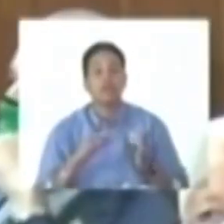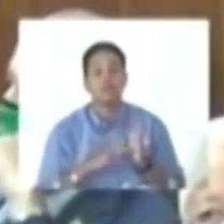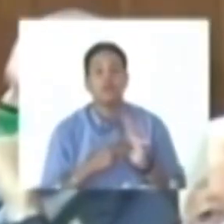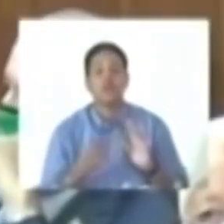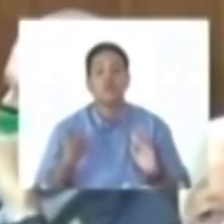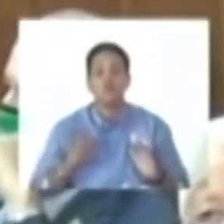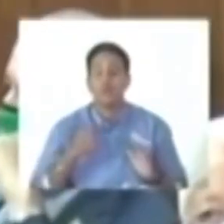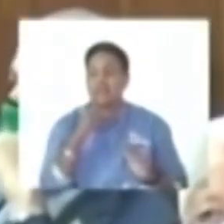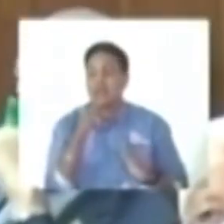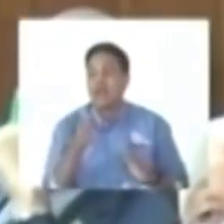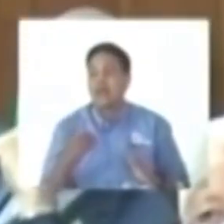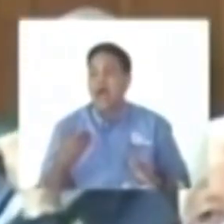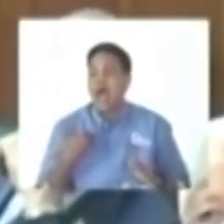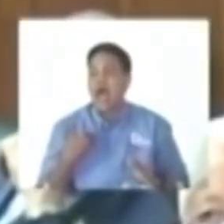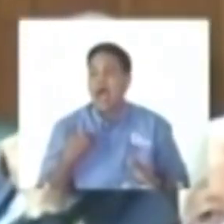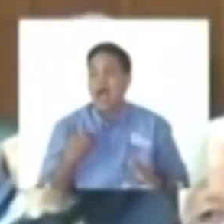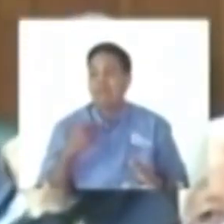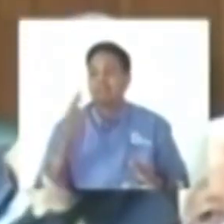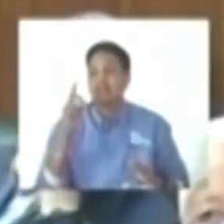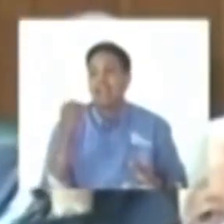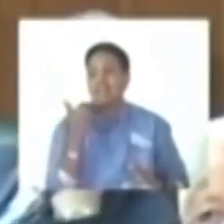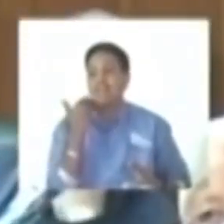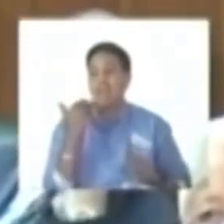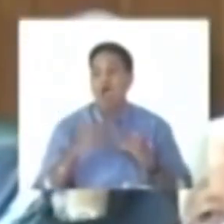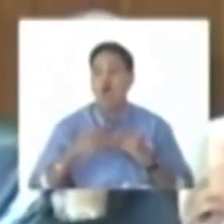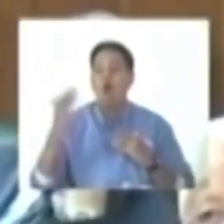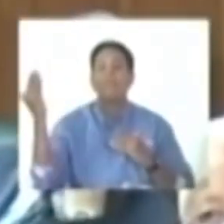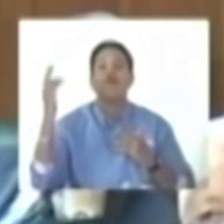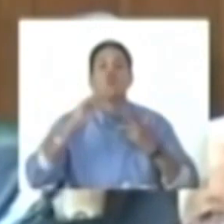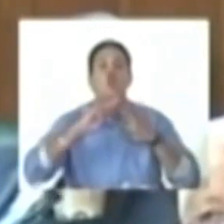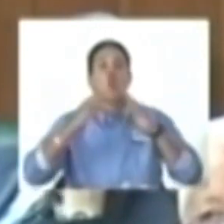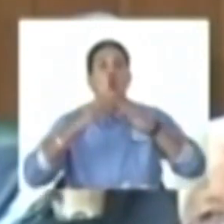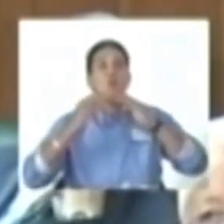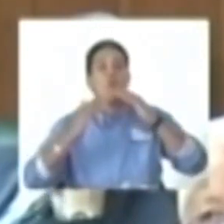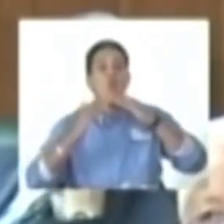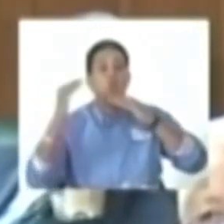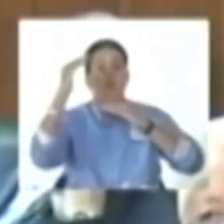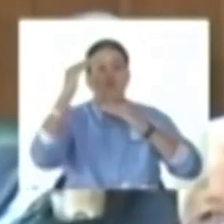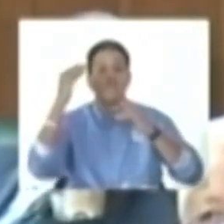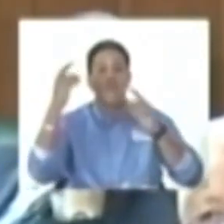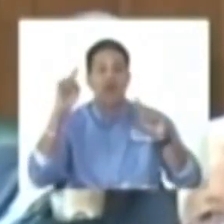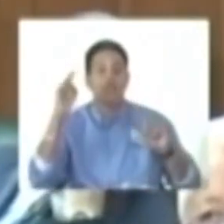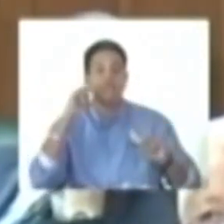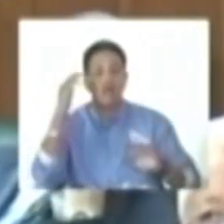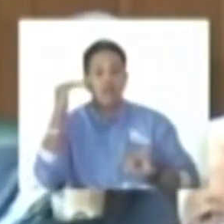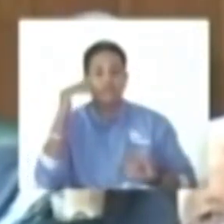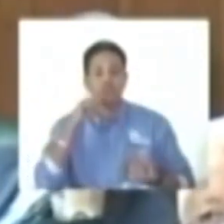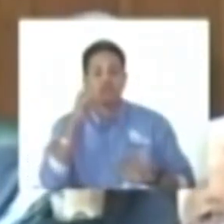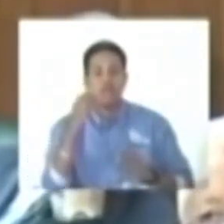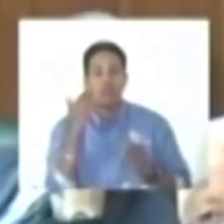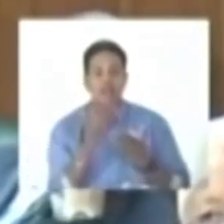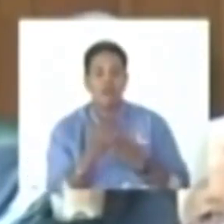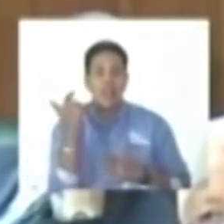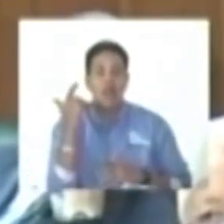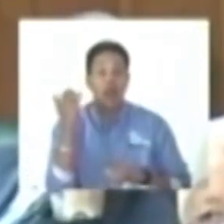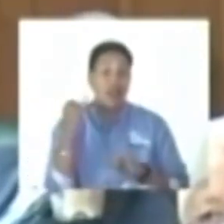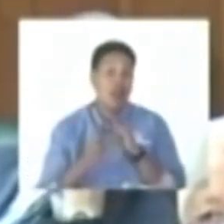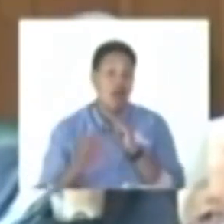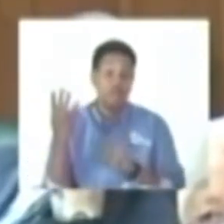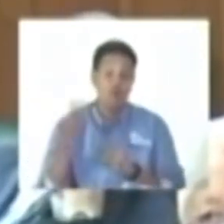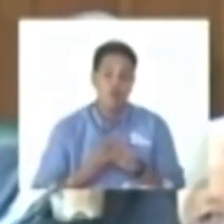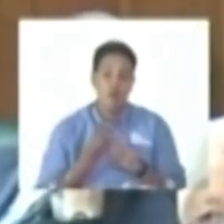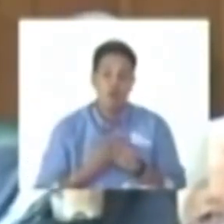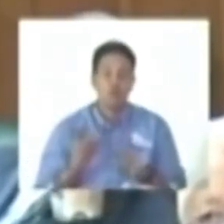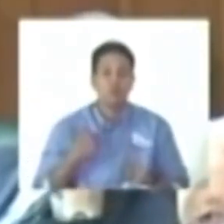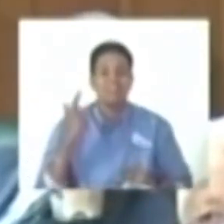are no longer having cases of dengue above the threshold case. In fact, the last 4 months, we